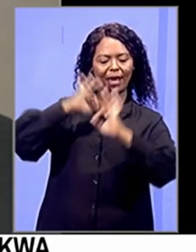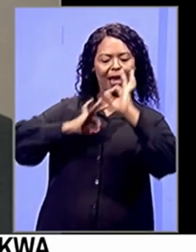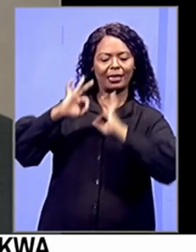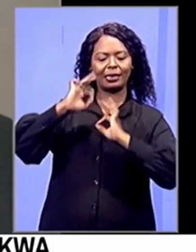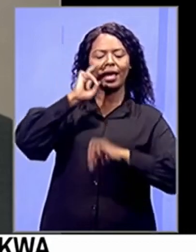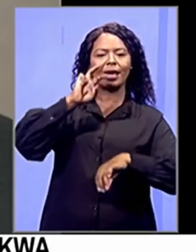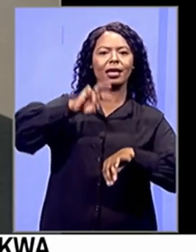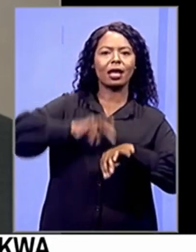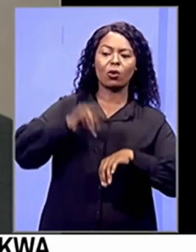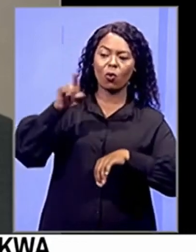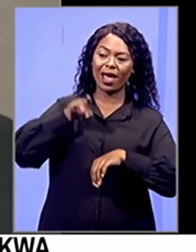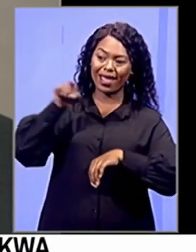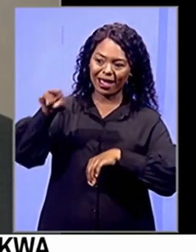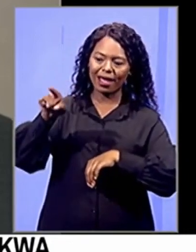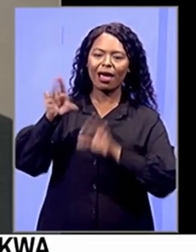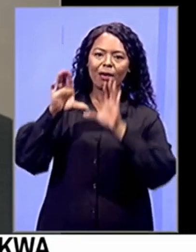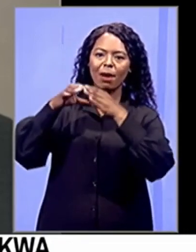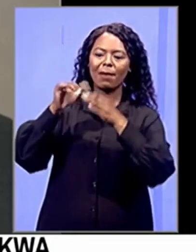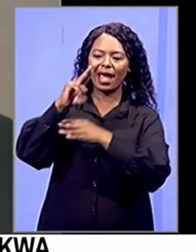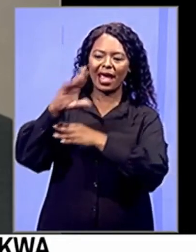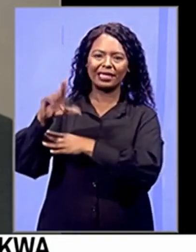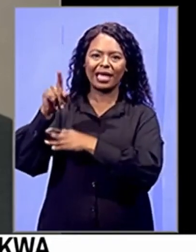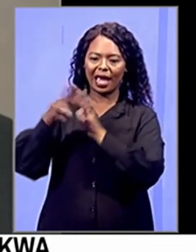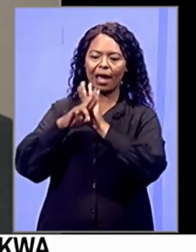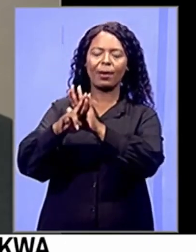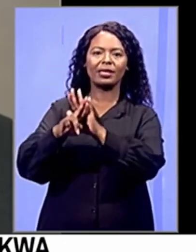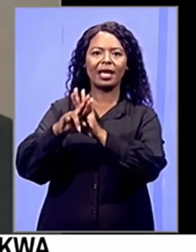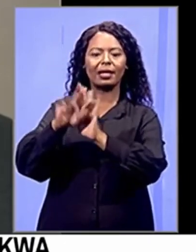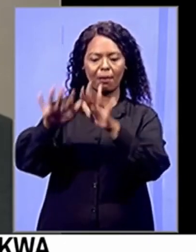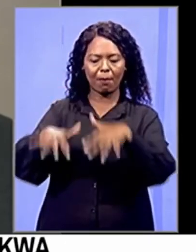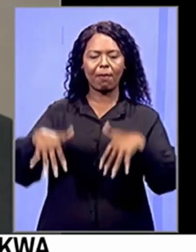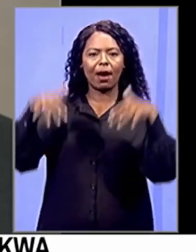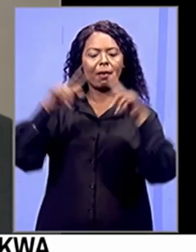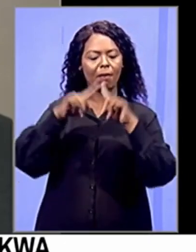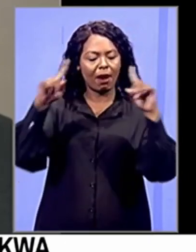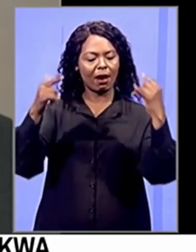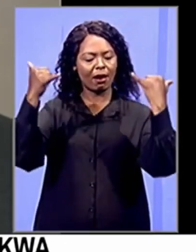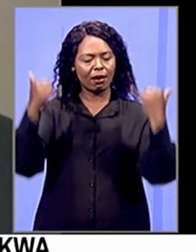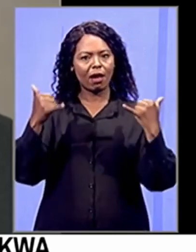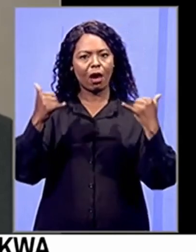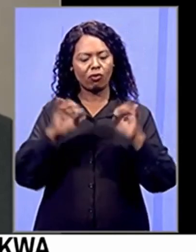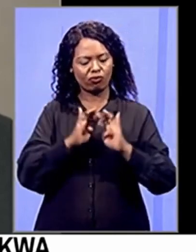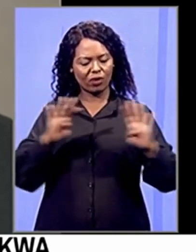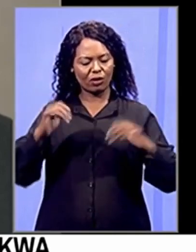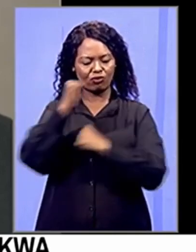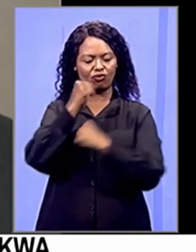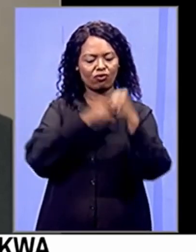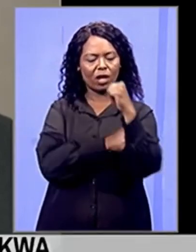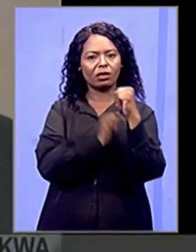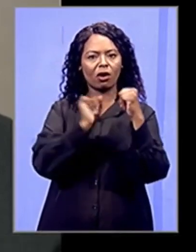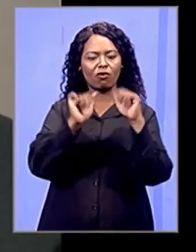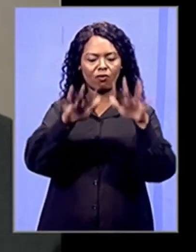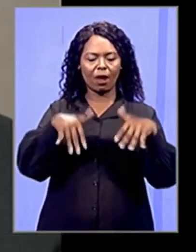is represented in Parliament, but that also sits in the governance structures of Parliament.